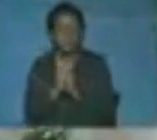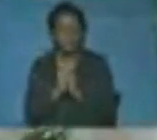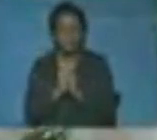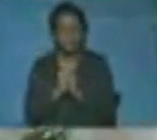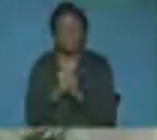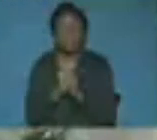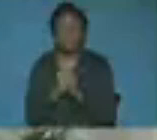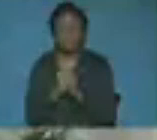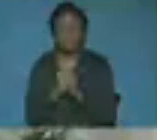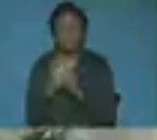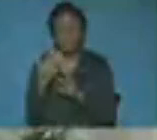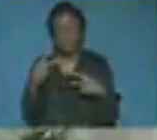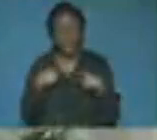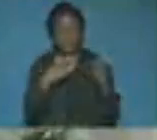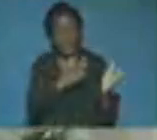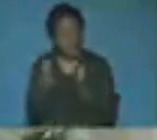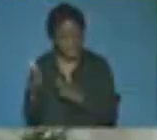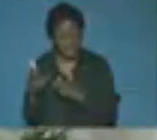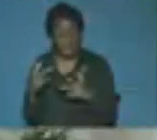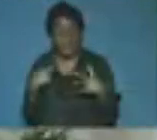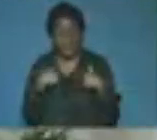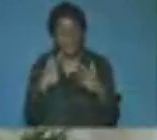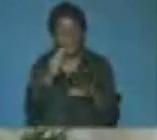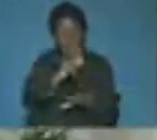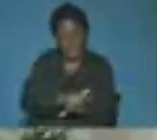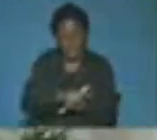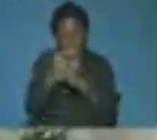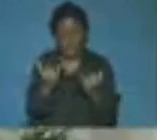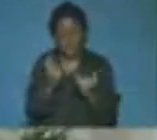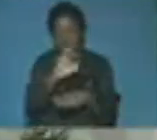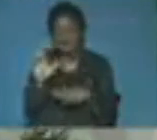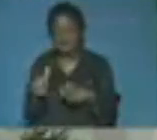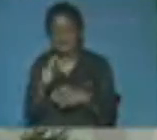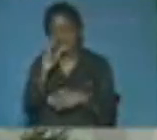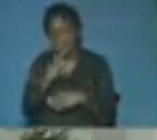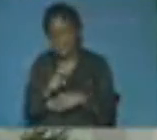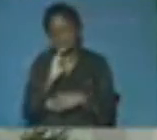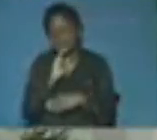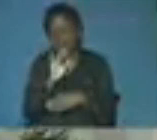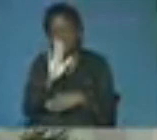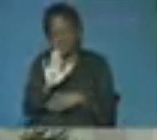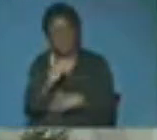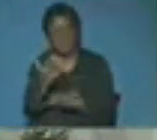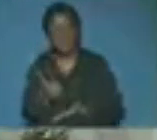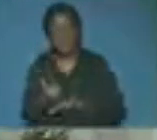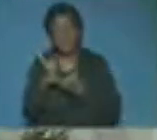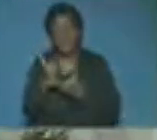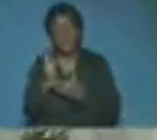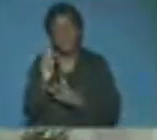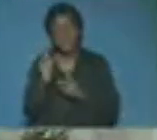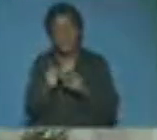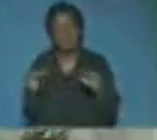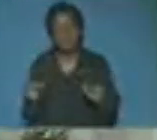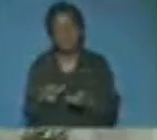up. Well, meantime, they've got the plans, they got the land. Now all they need is your help. The public appeal